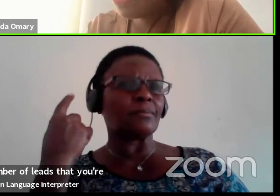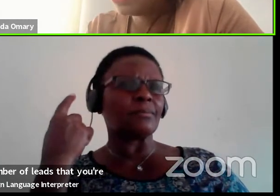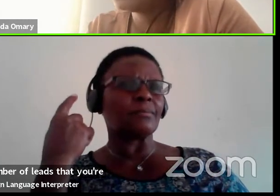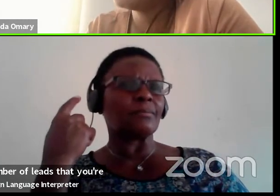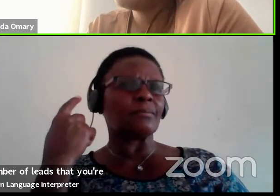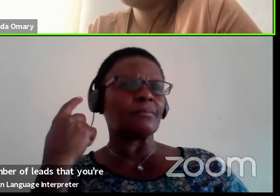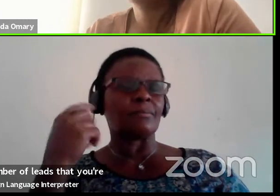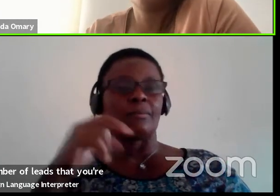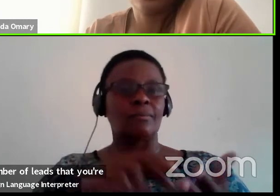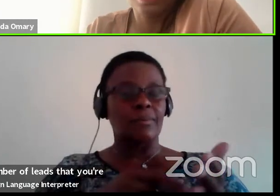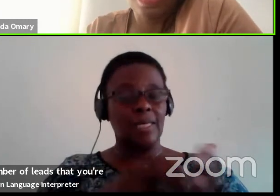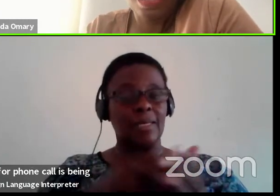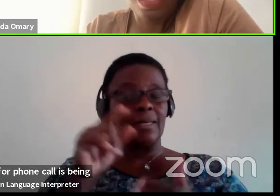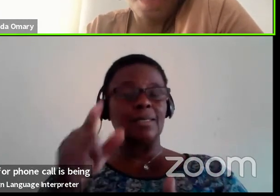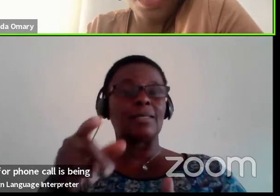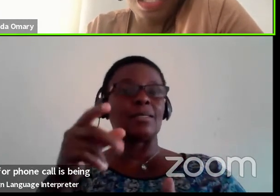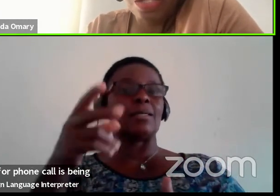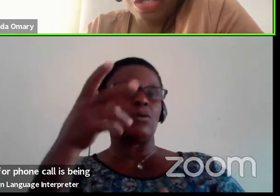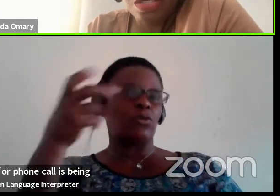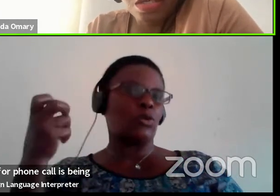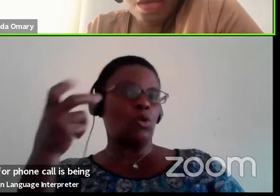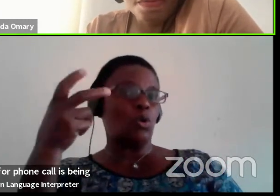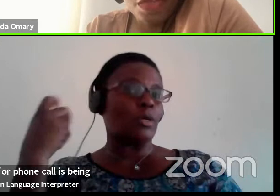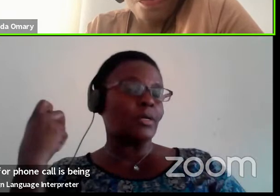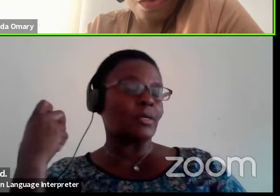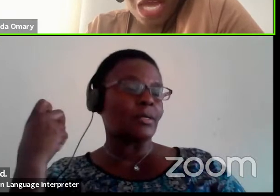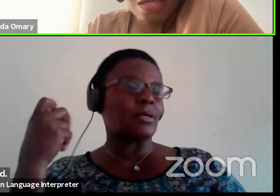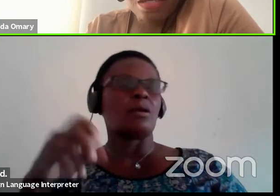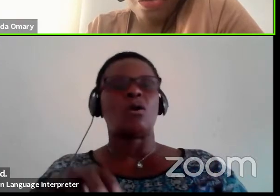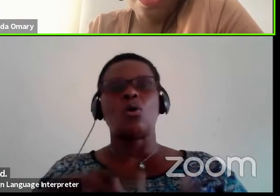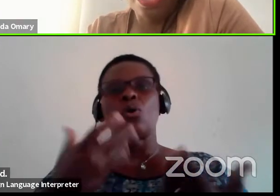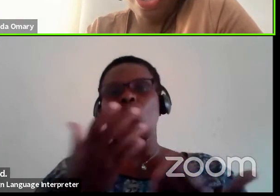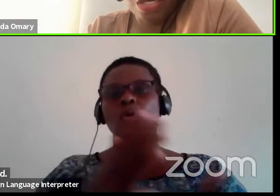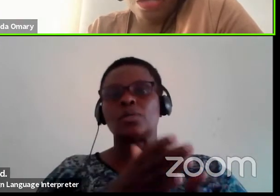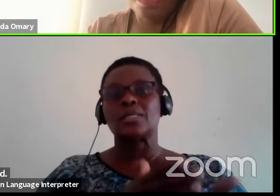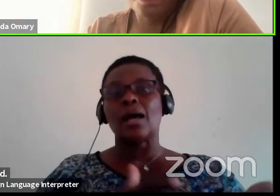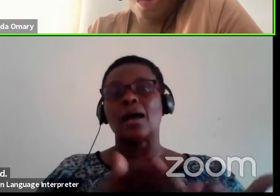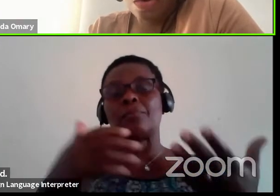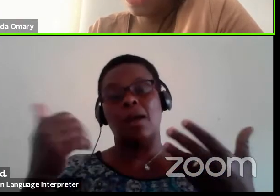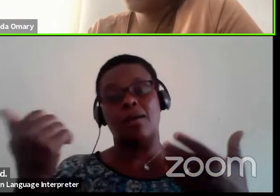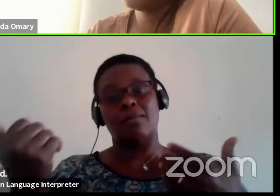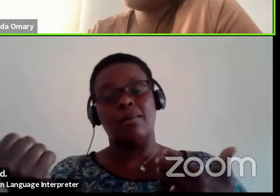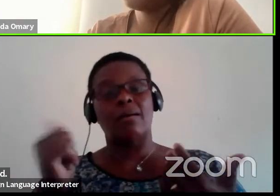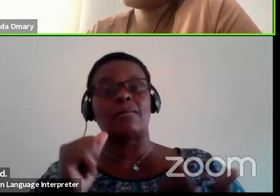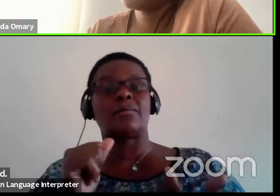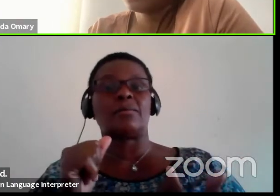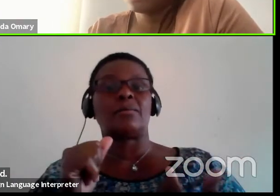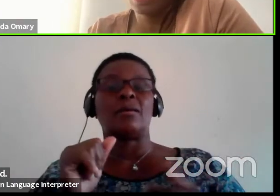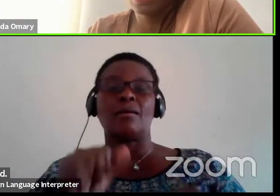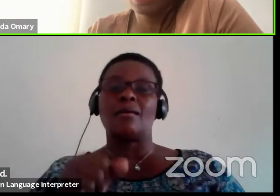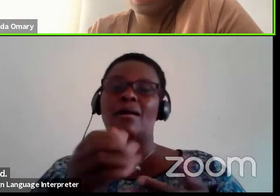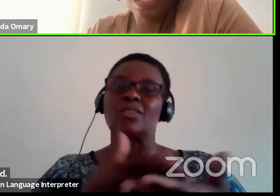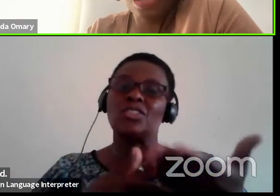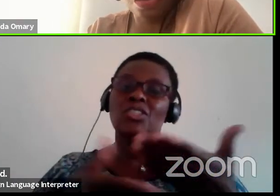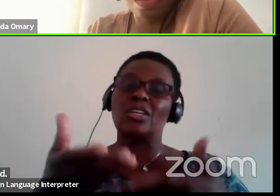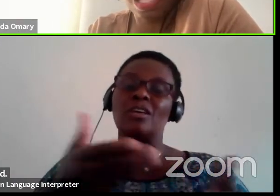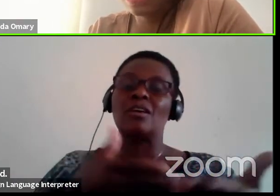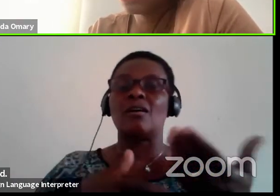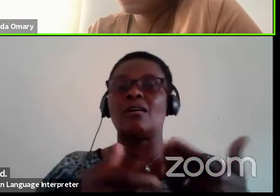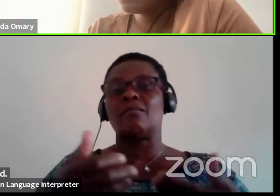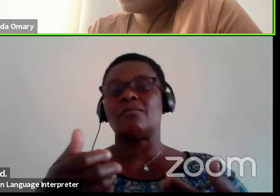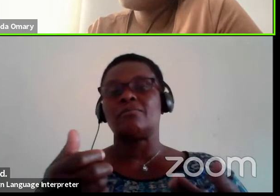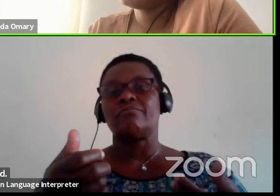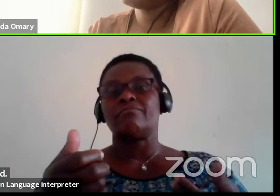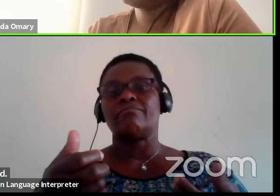being recorded. Also, there are applications for that to just check your phone if there's malware and all